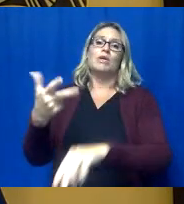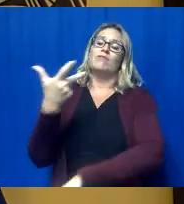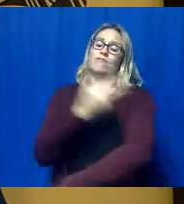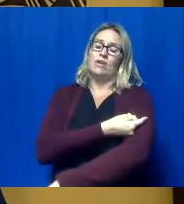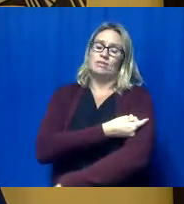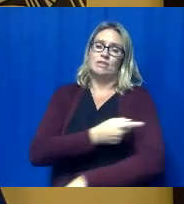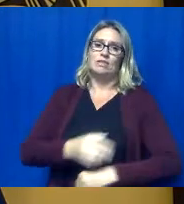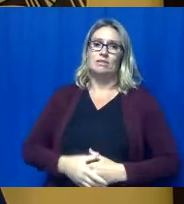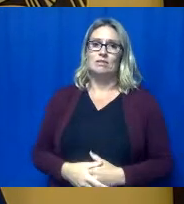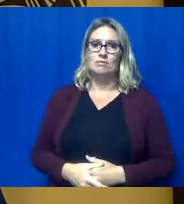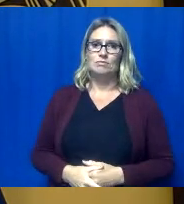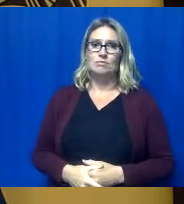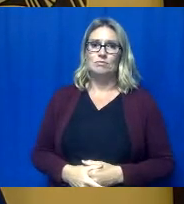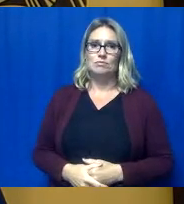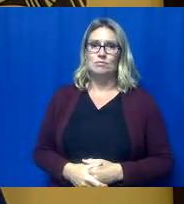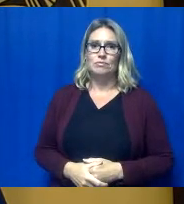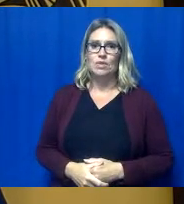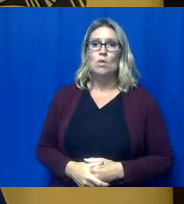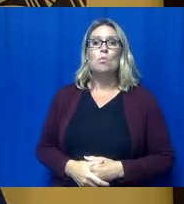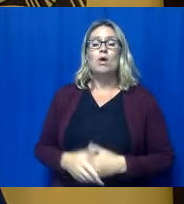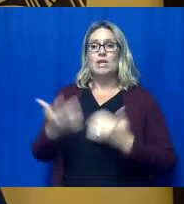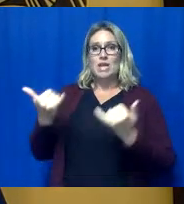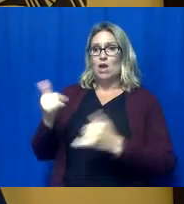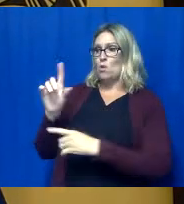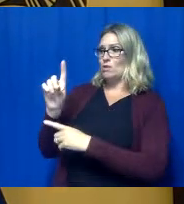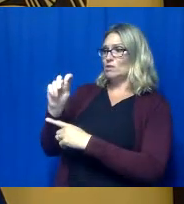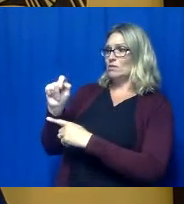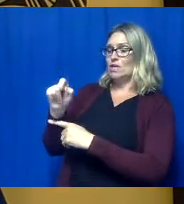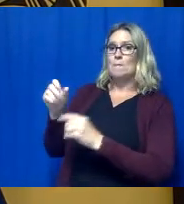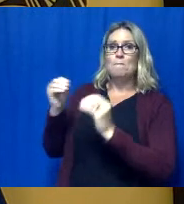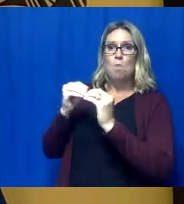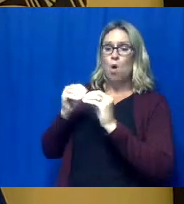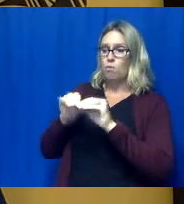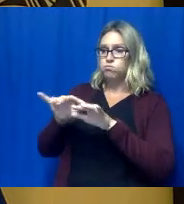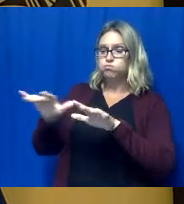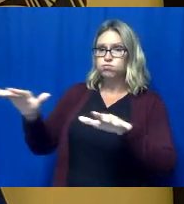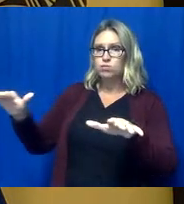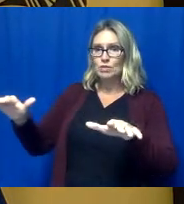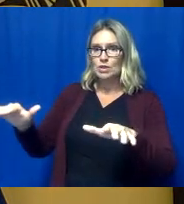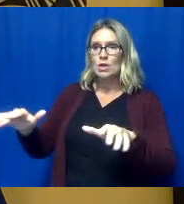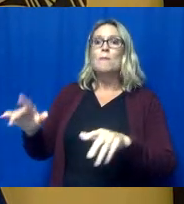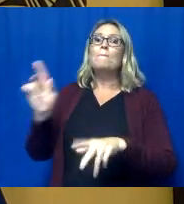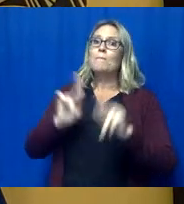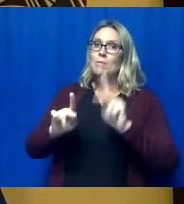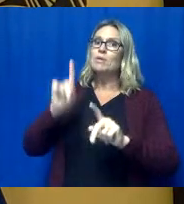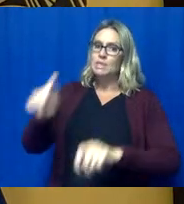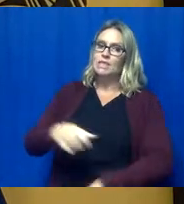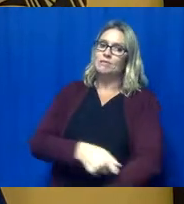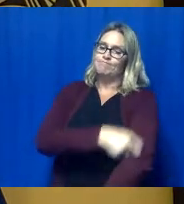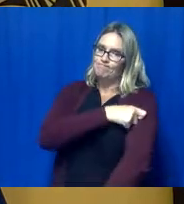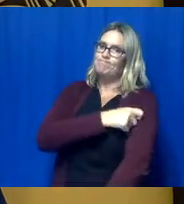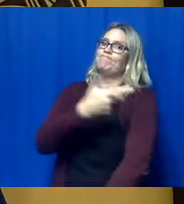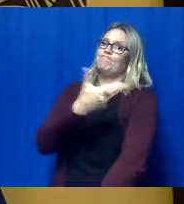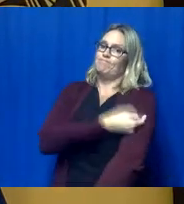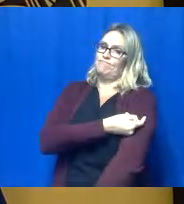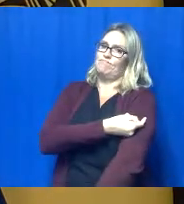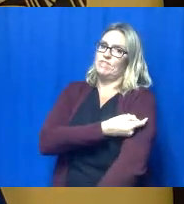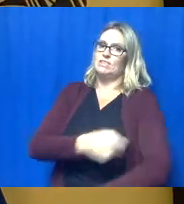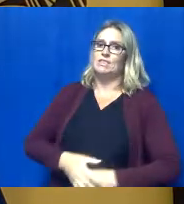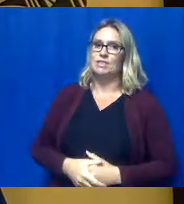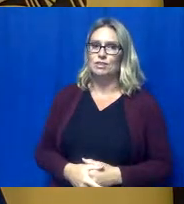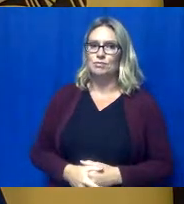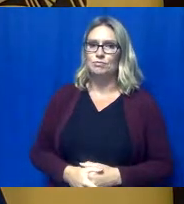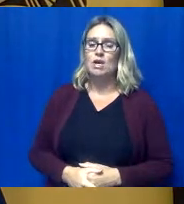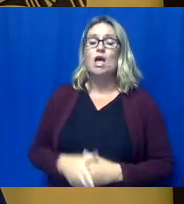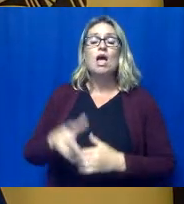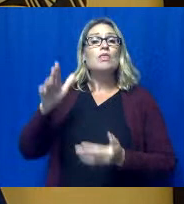more infectious strains of the virus now in our province, we need every eligible person to get vaccinated. This is how we will slow the spread and